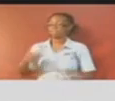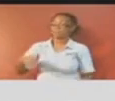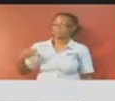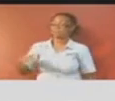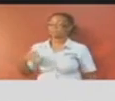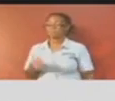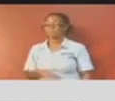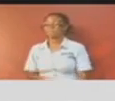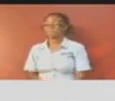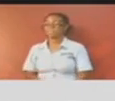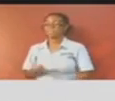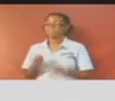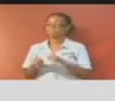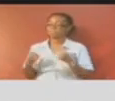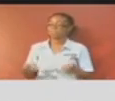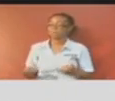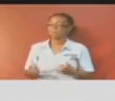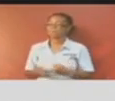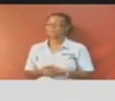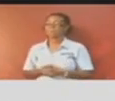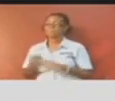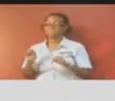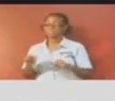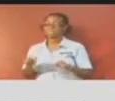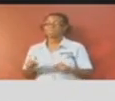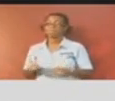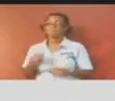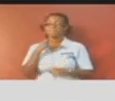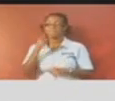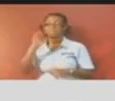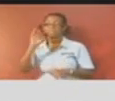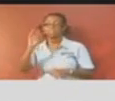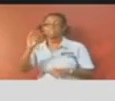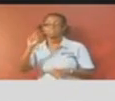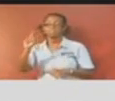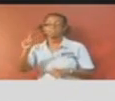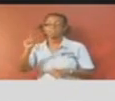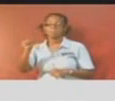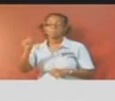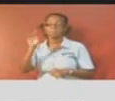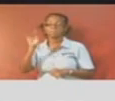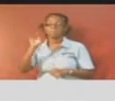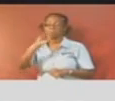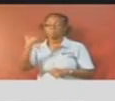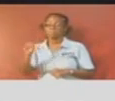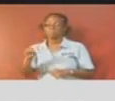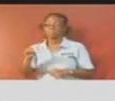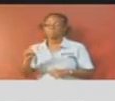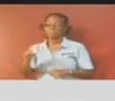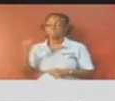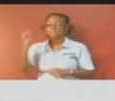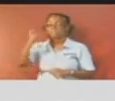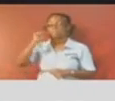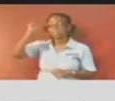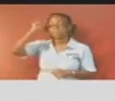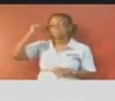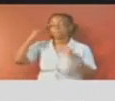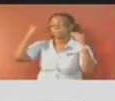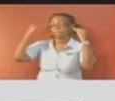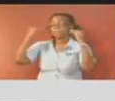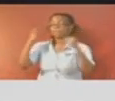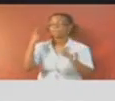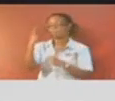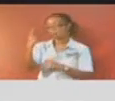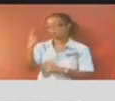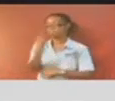are able, at this point, 67.1% of the adult population has one dose, and 33.9% has two